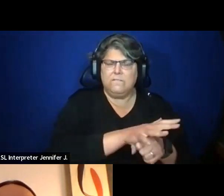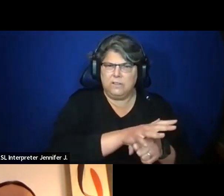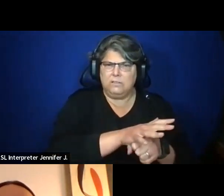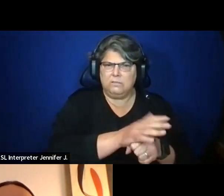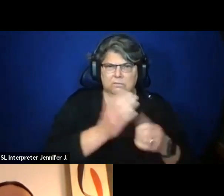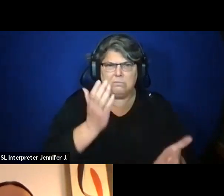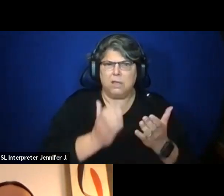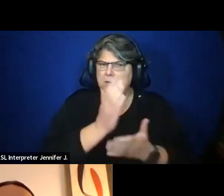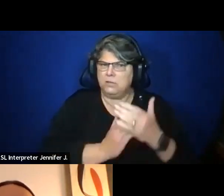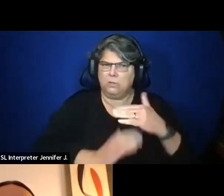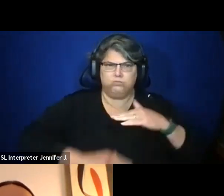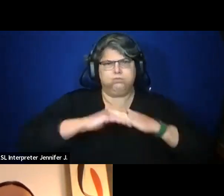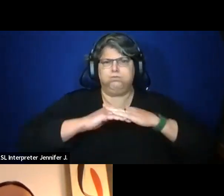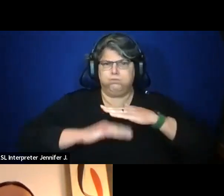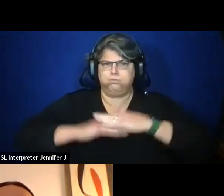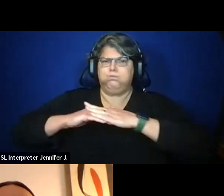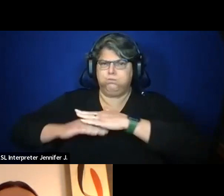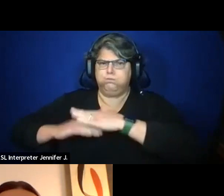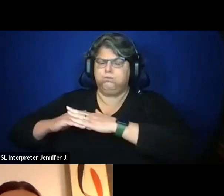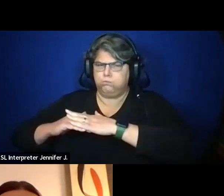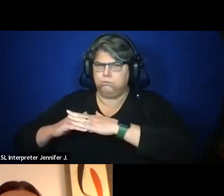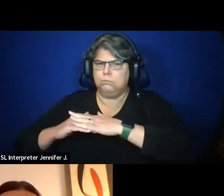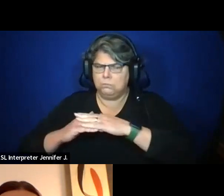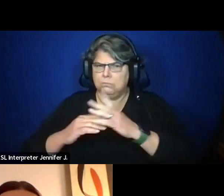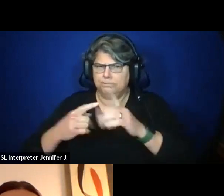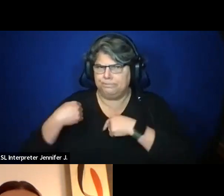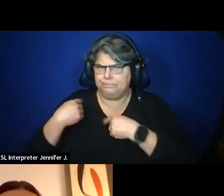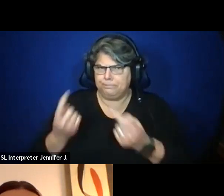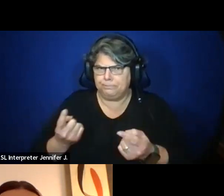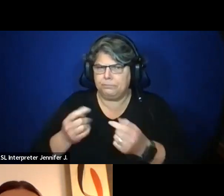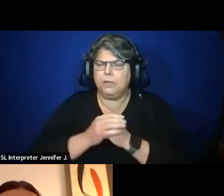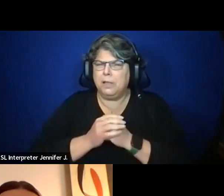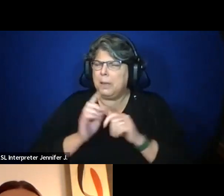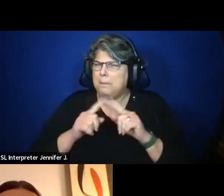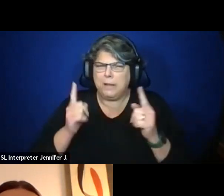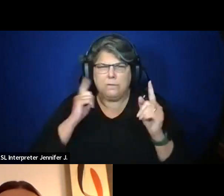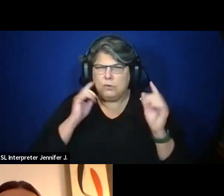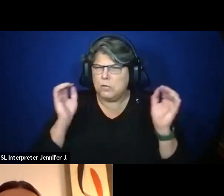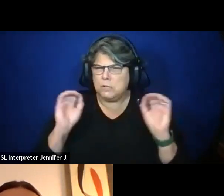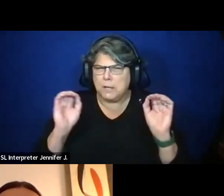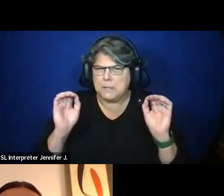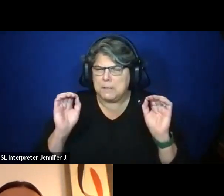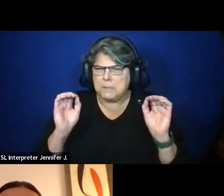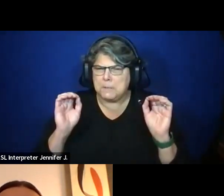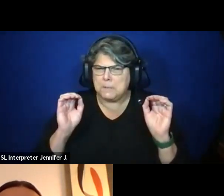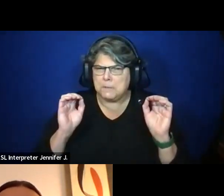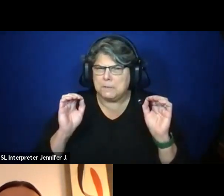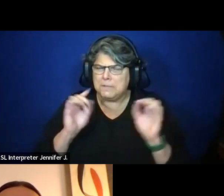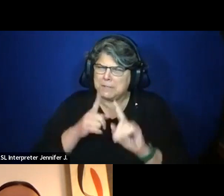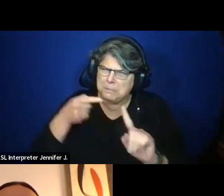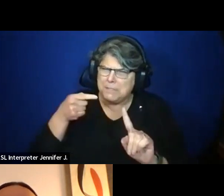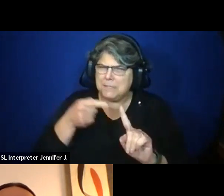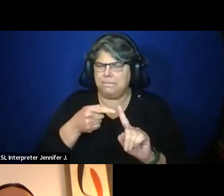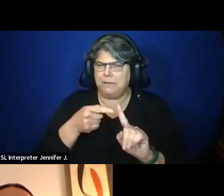have been at capacity at certain times lately. But I haven't heard gotten any hard information on